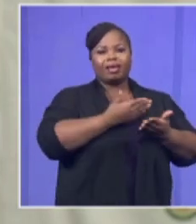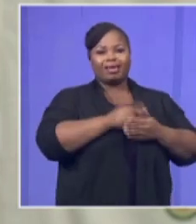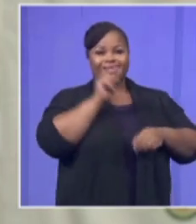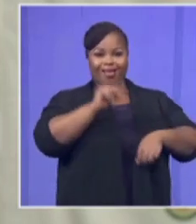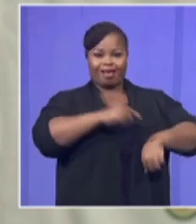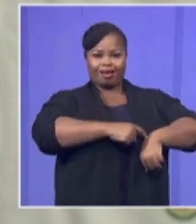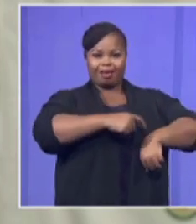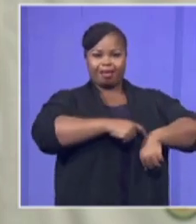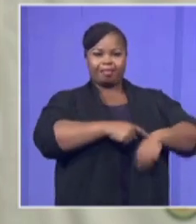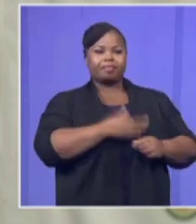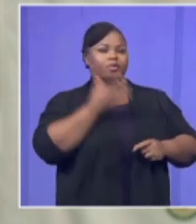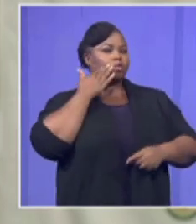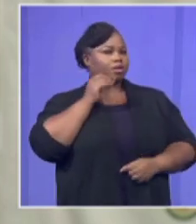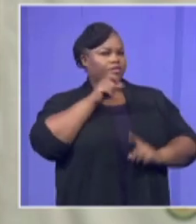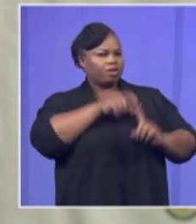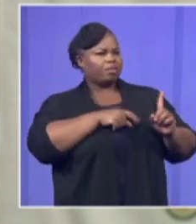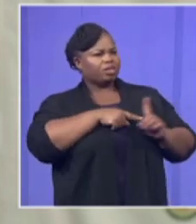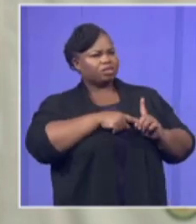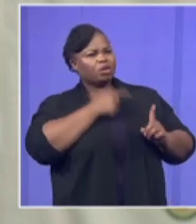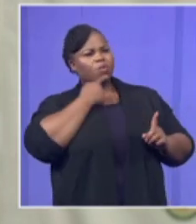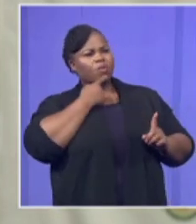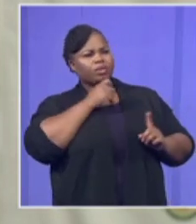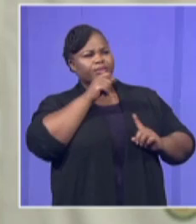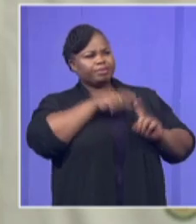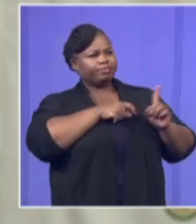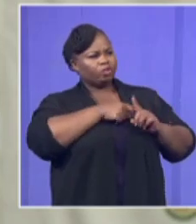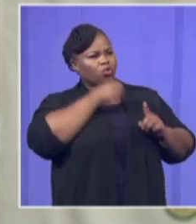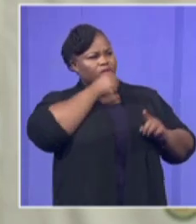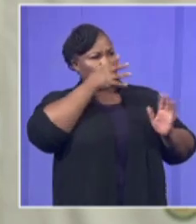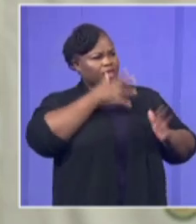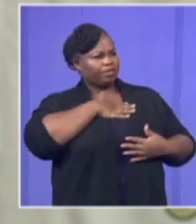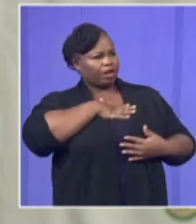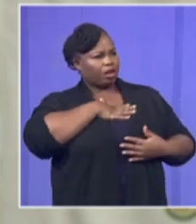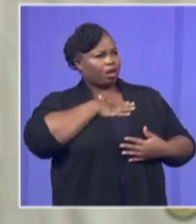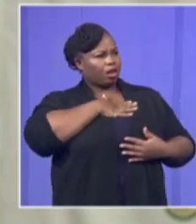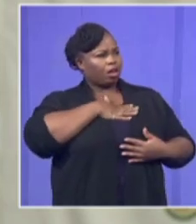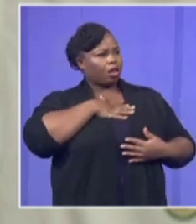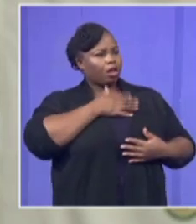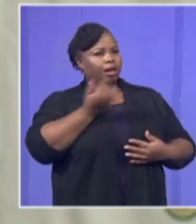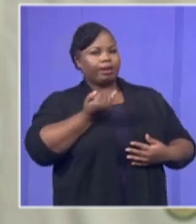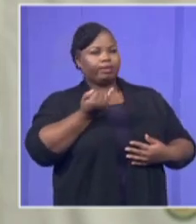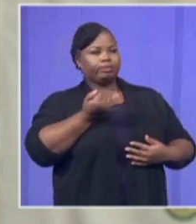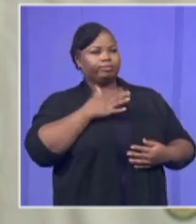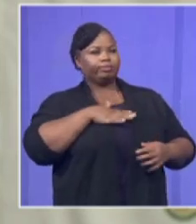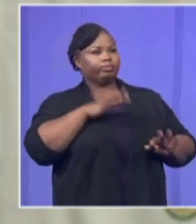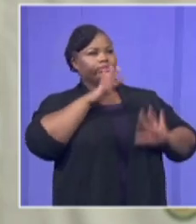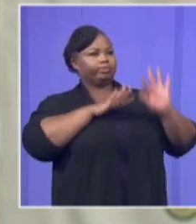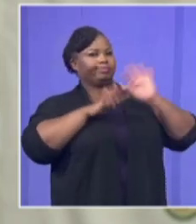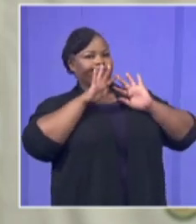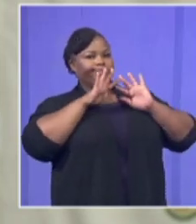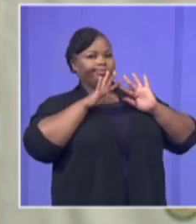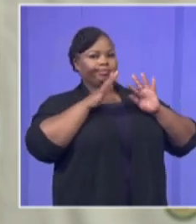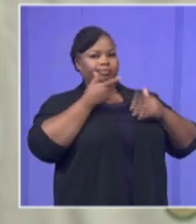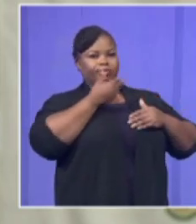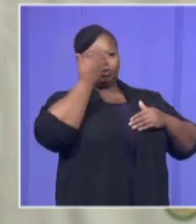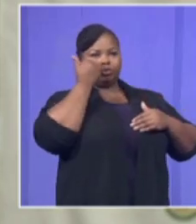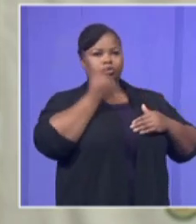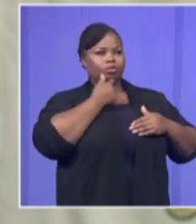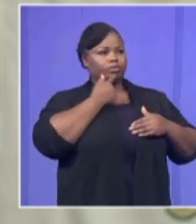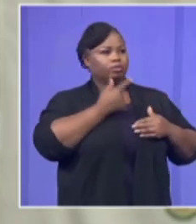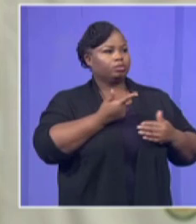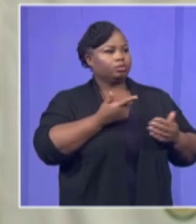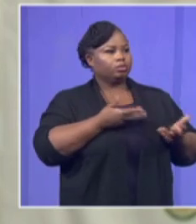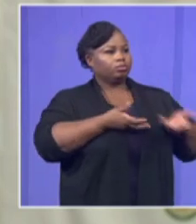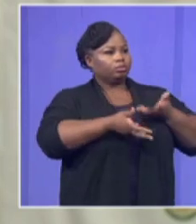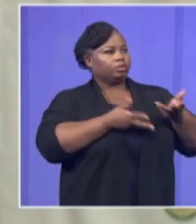time when a person or that particular artist feels they don't know what to do, they don't know who to speak to, they don't